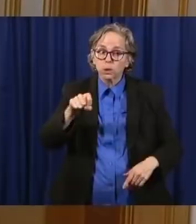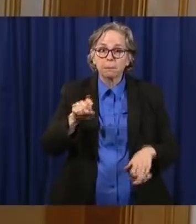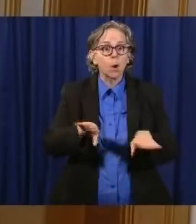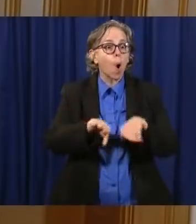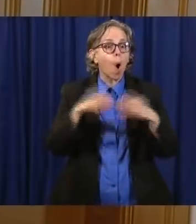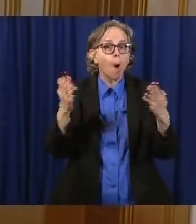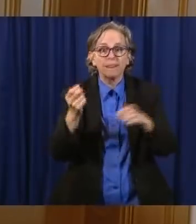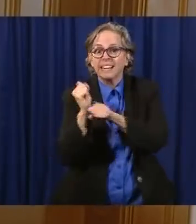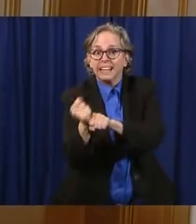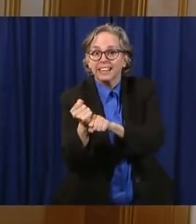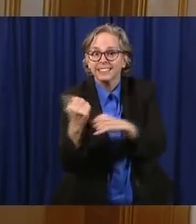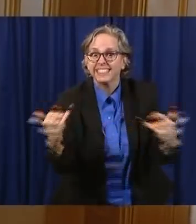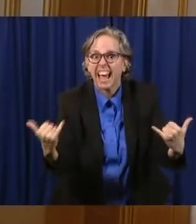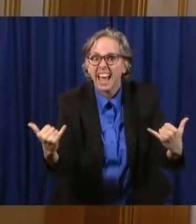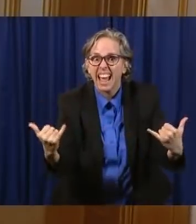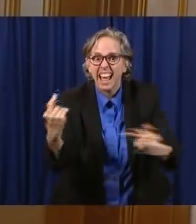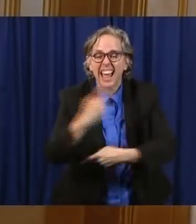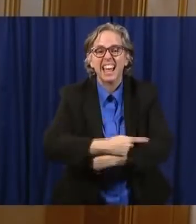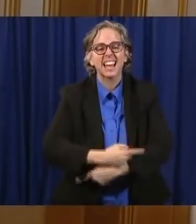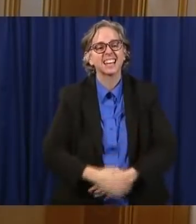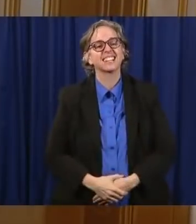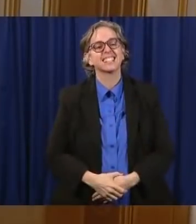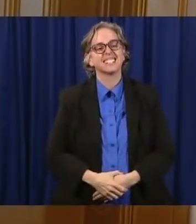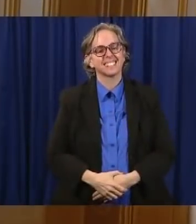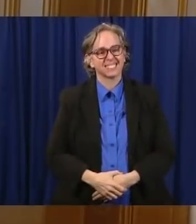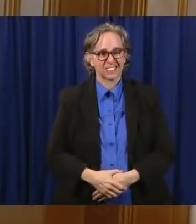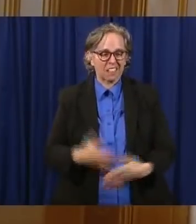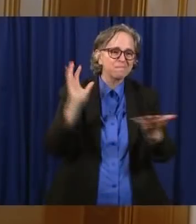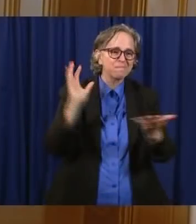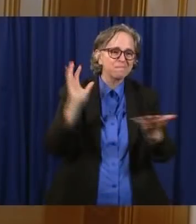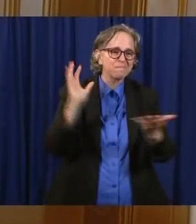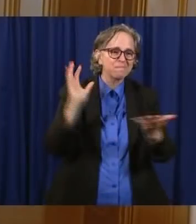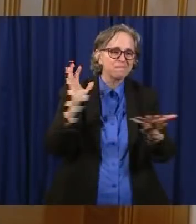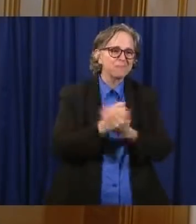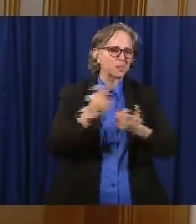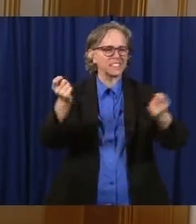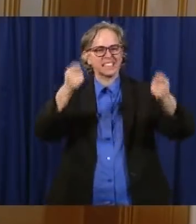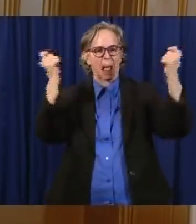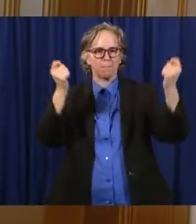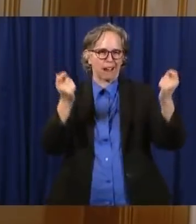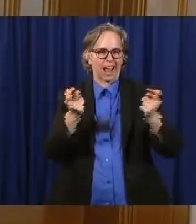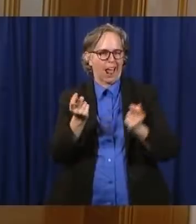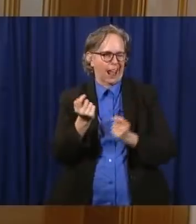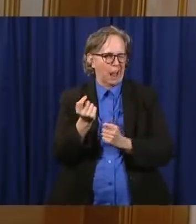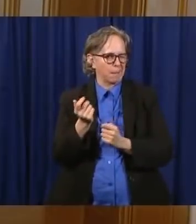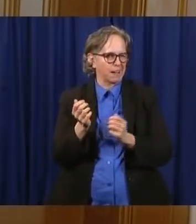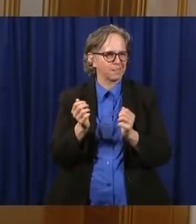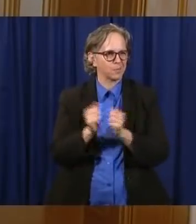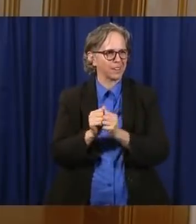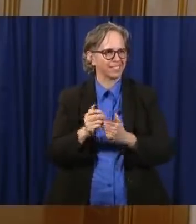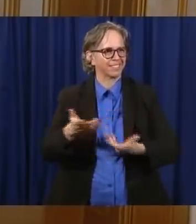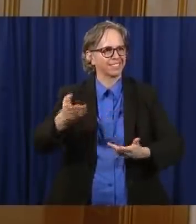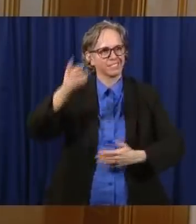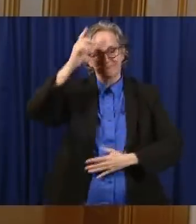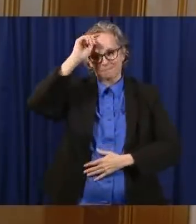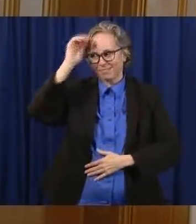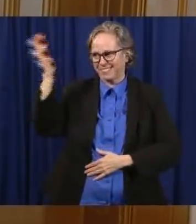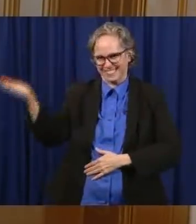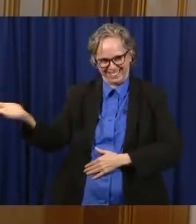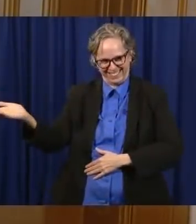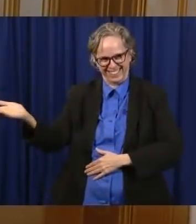baseball across the country. And so we thought we'd celebrate a little bit. We have a hat from